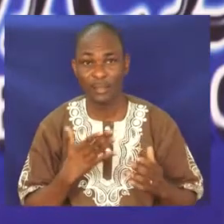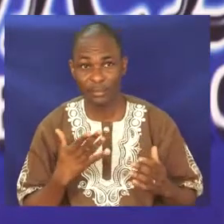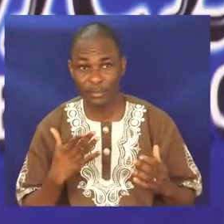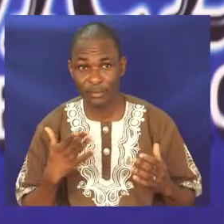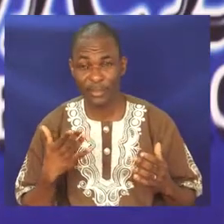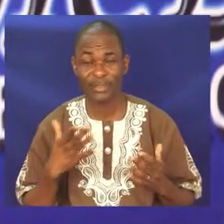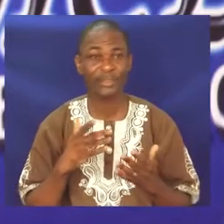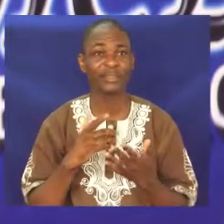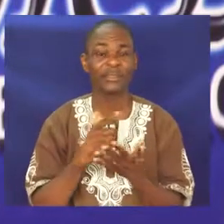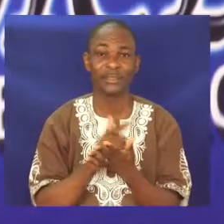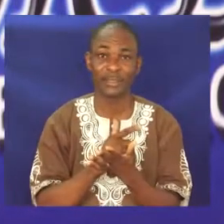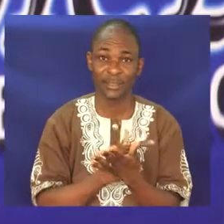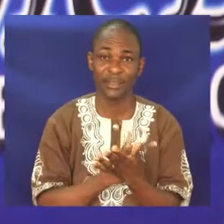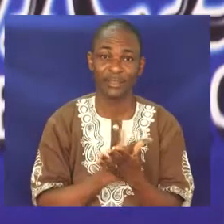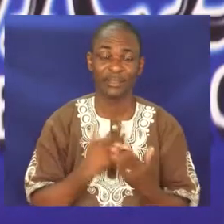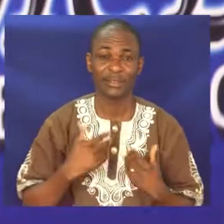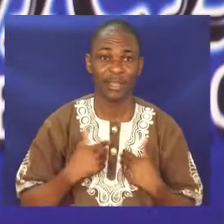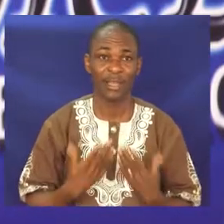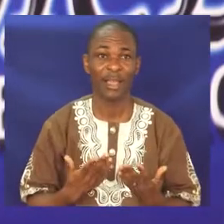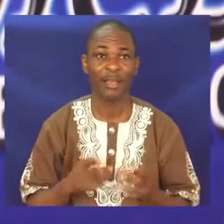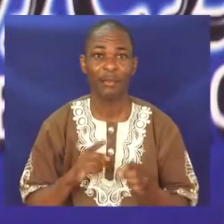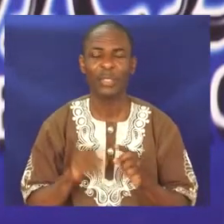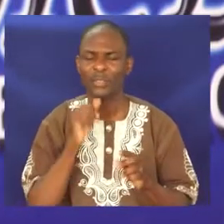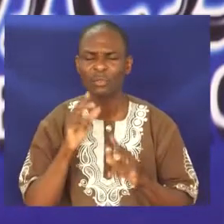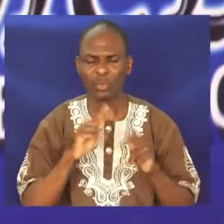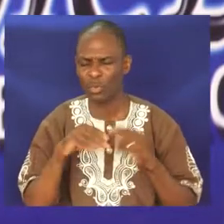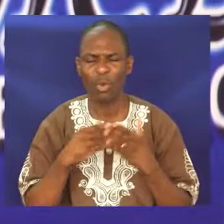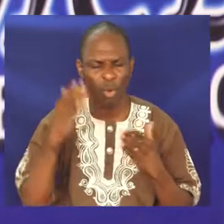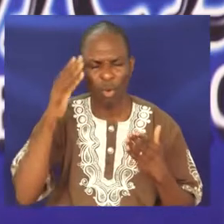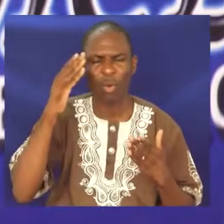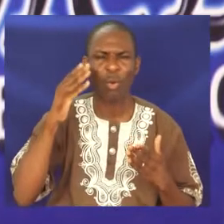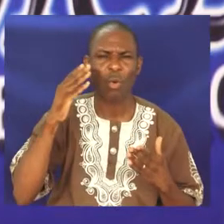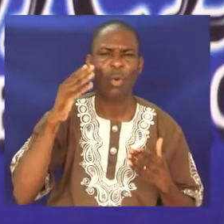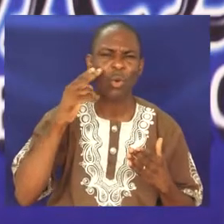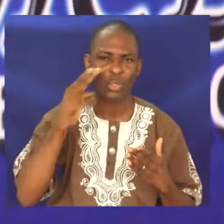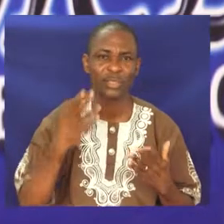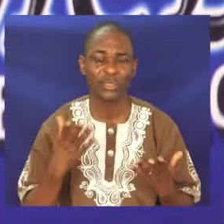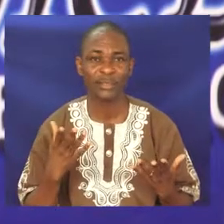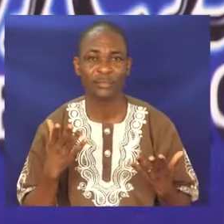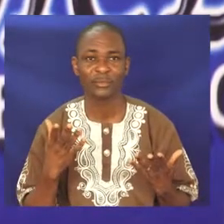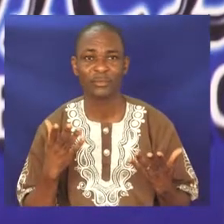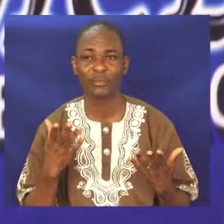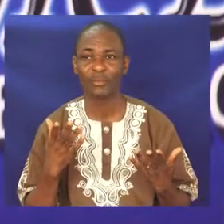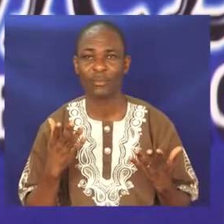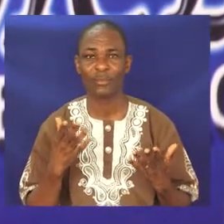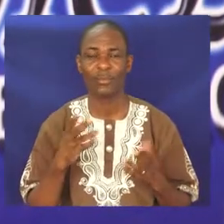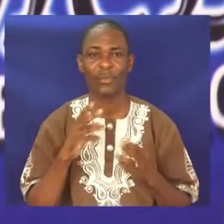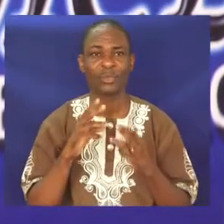ehu onimdifo bi ana ochro sasemi ade to ho ade bia ra ewo ewiase